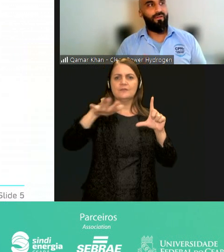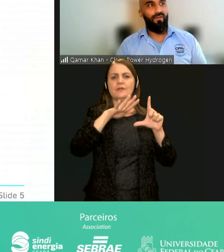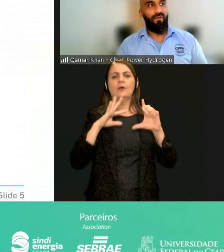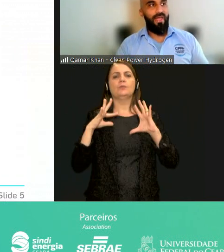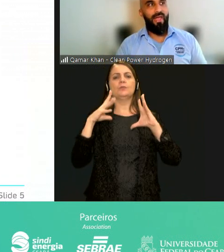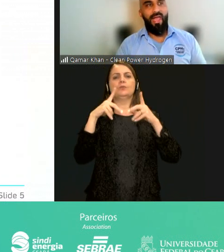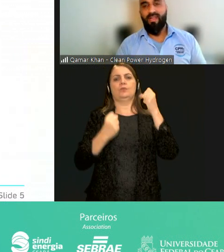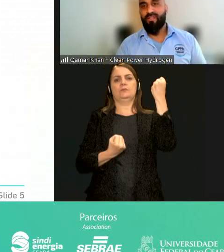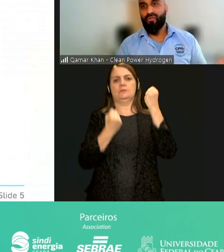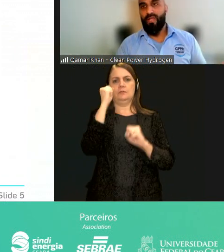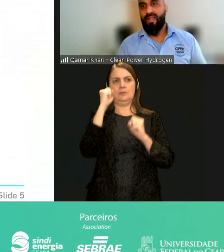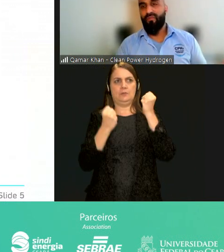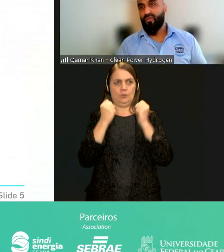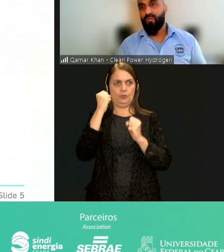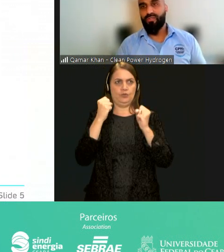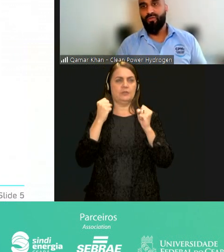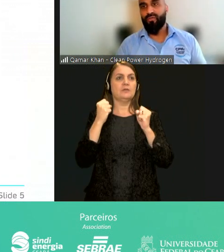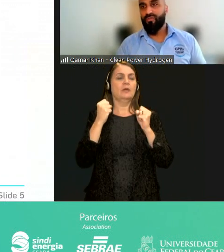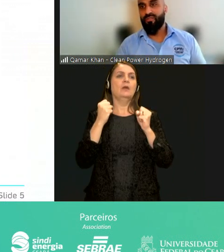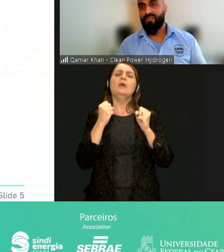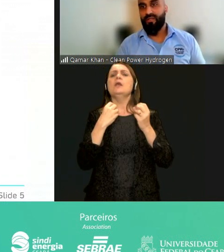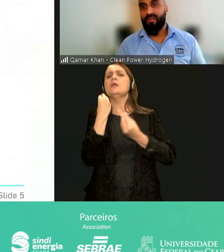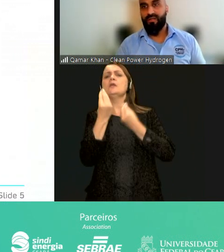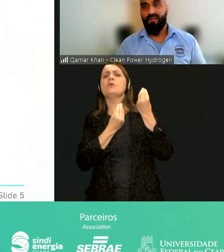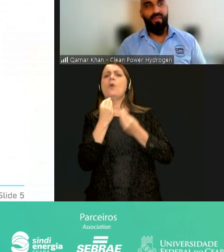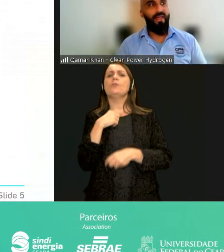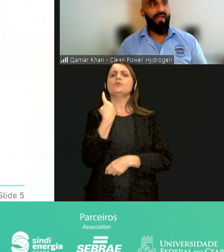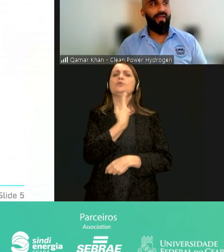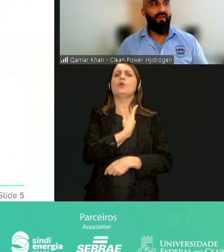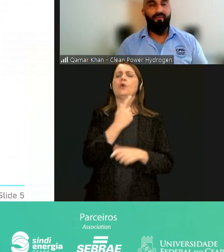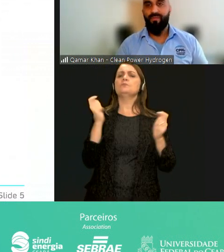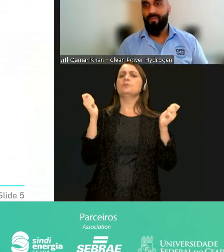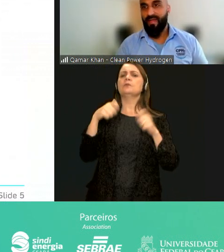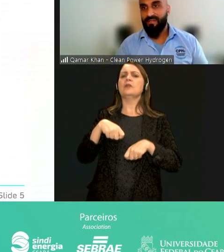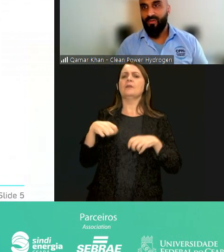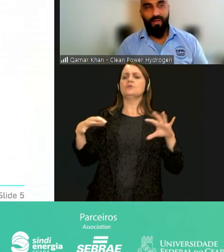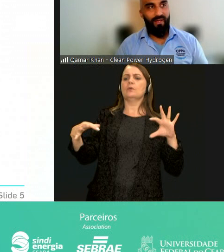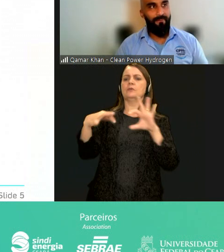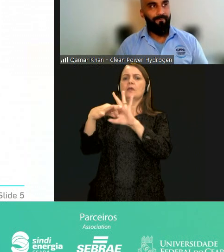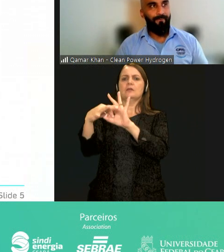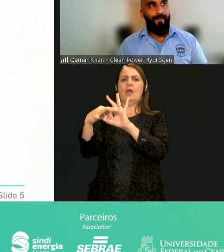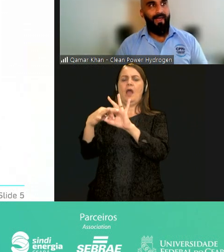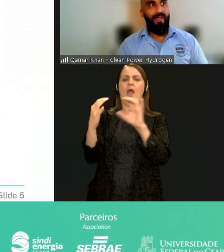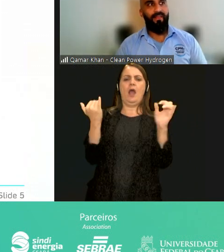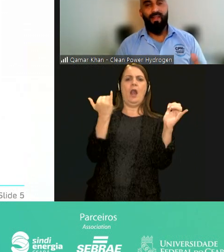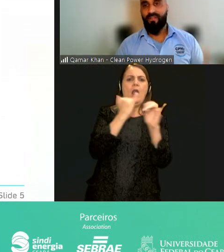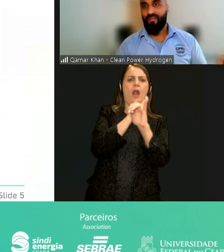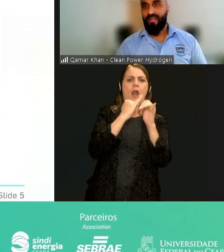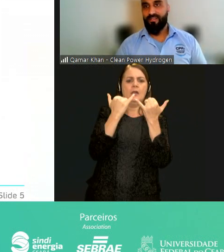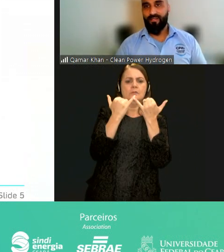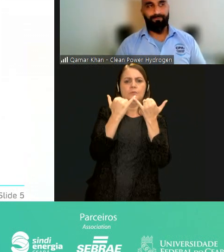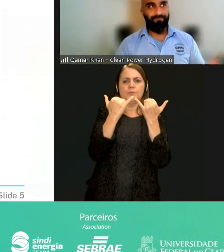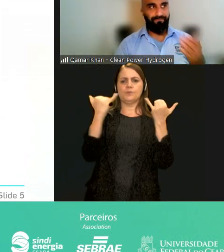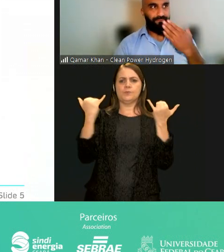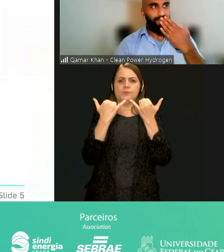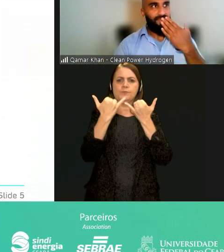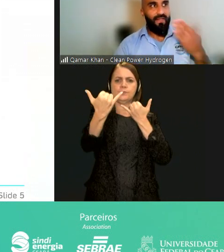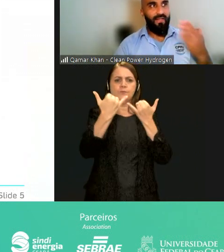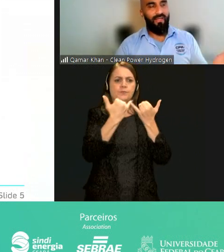to any renewable source or just the main supply. And the electrolyzer